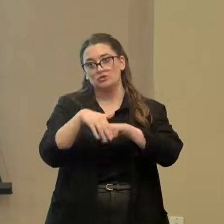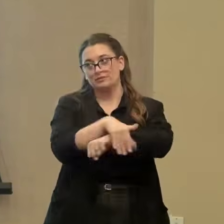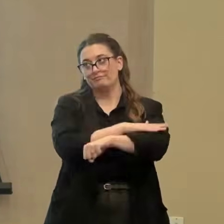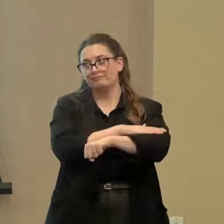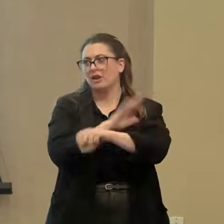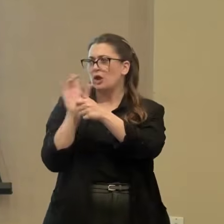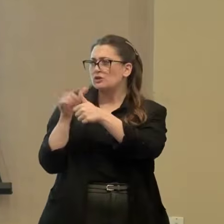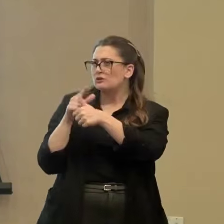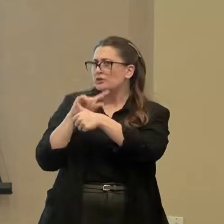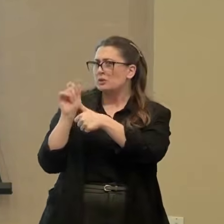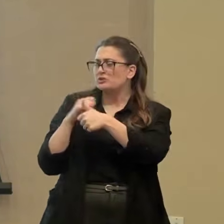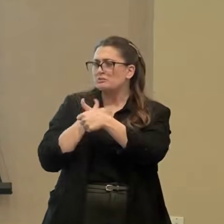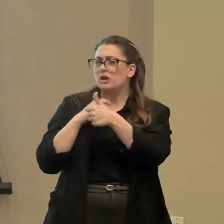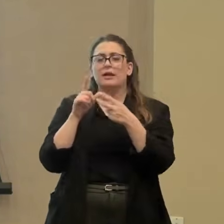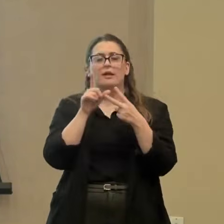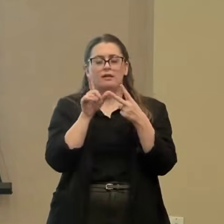me?